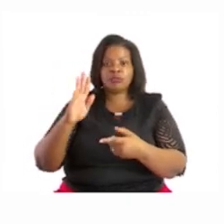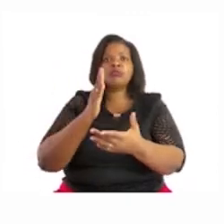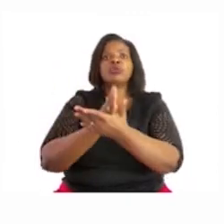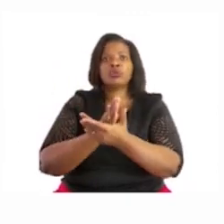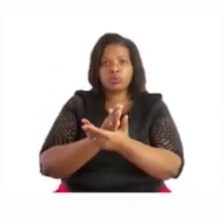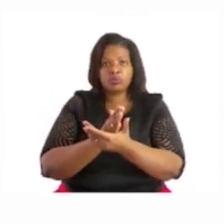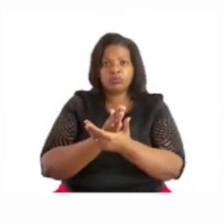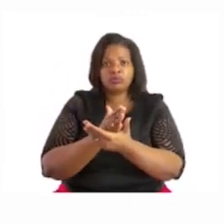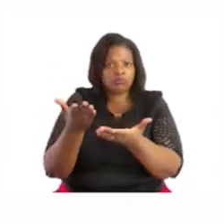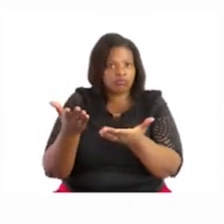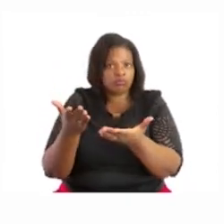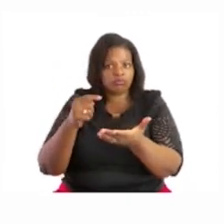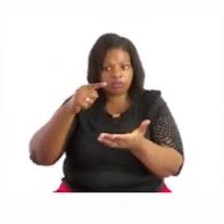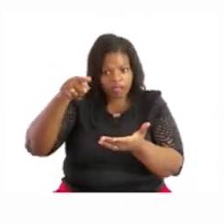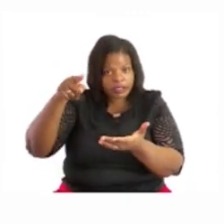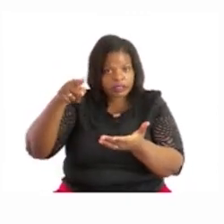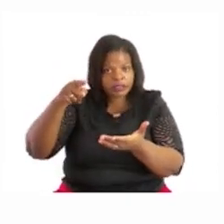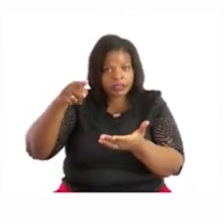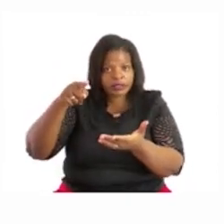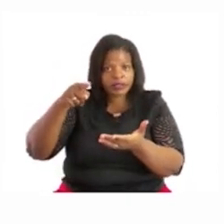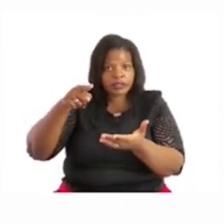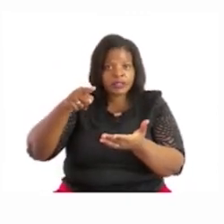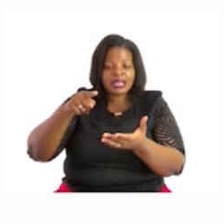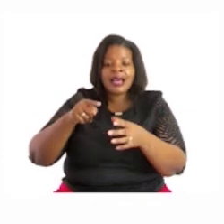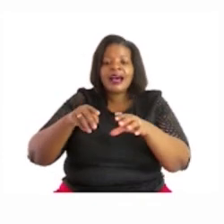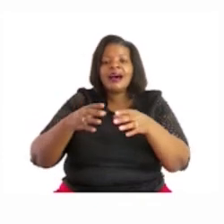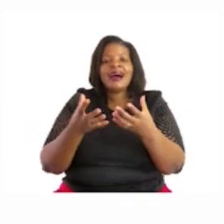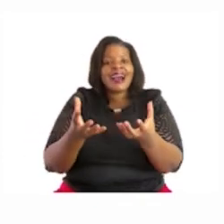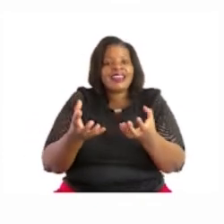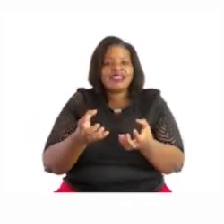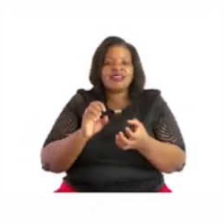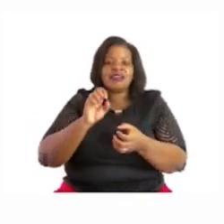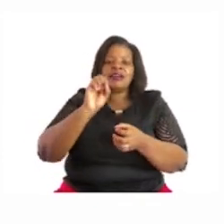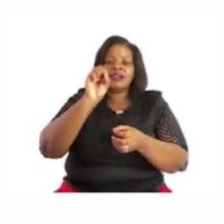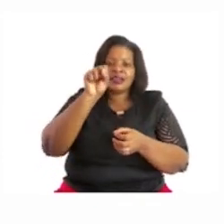correct? Here I only need yes or no.